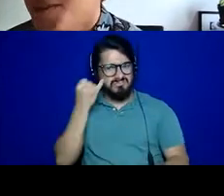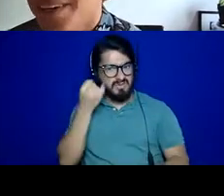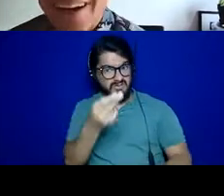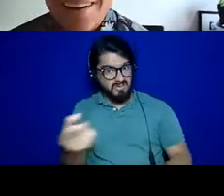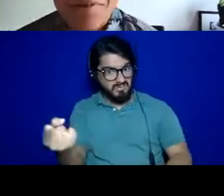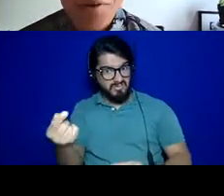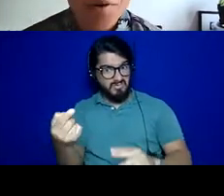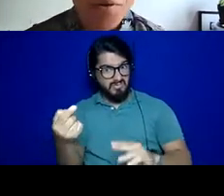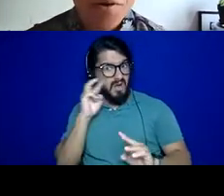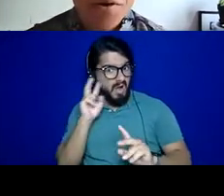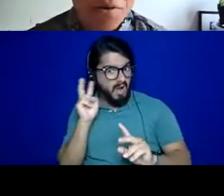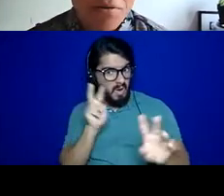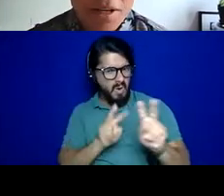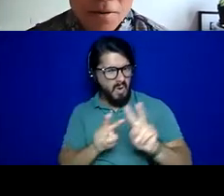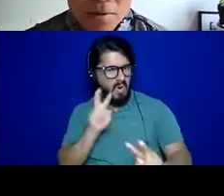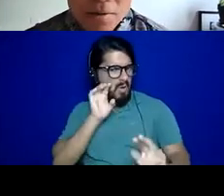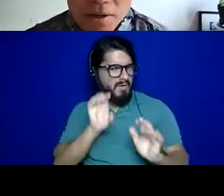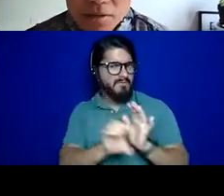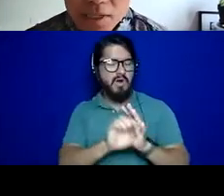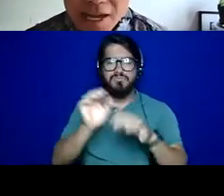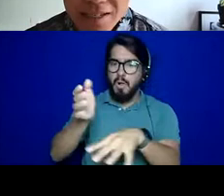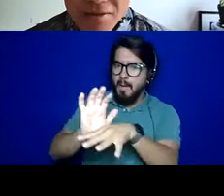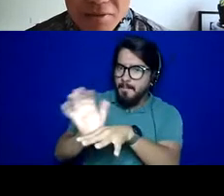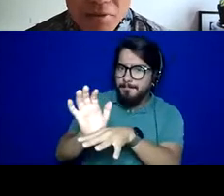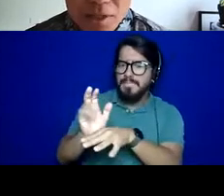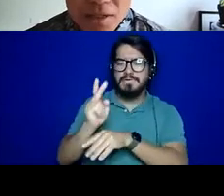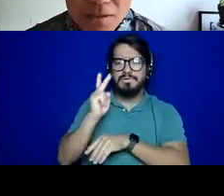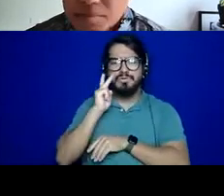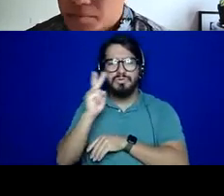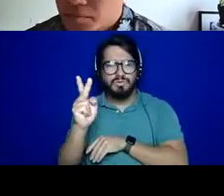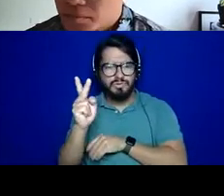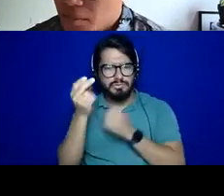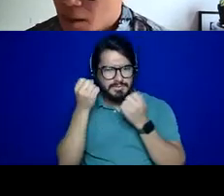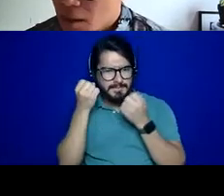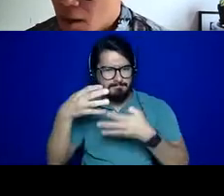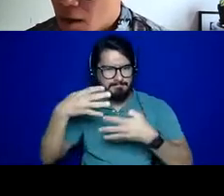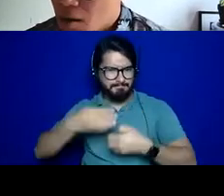If you're looking at a photo or a video, you'll see EXIF information.